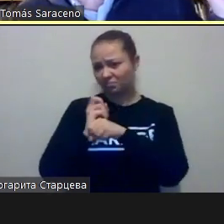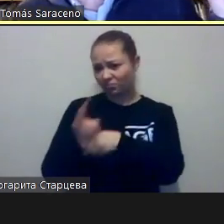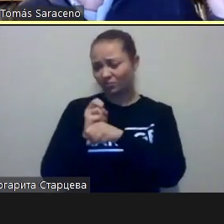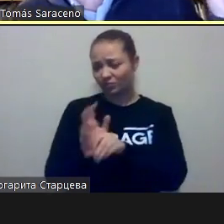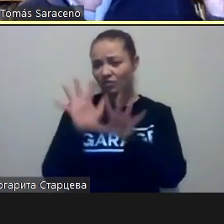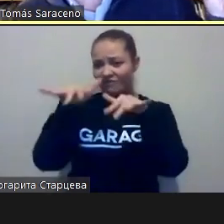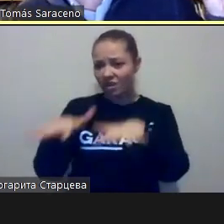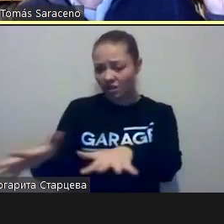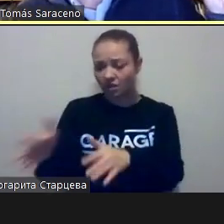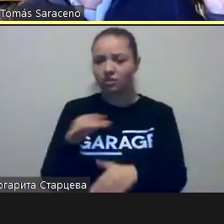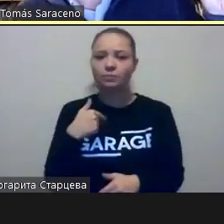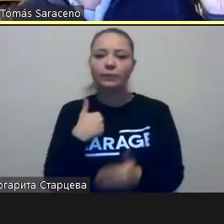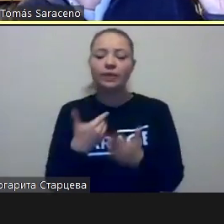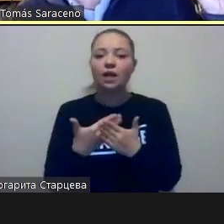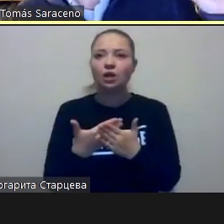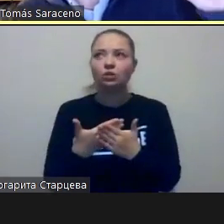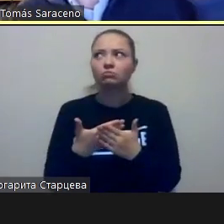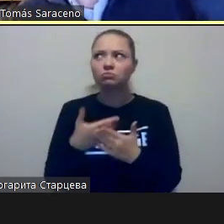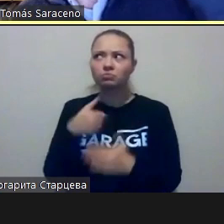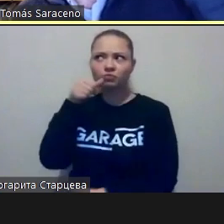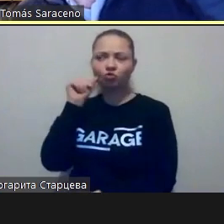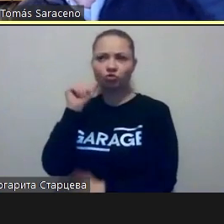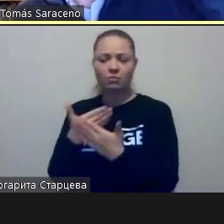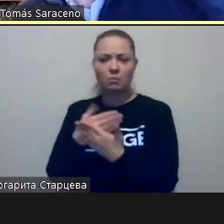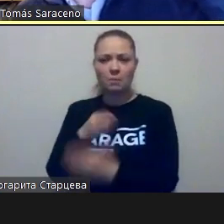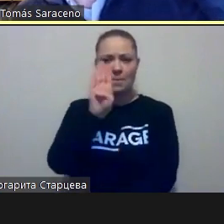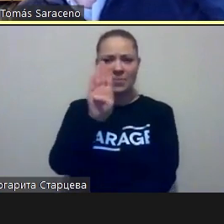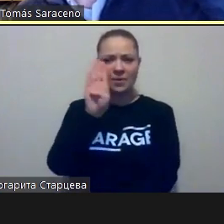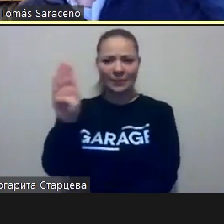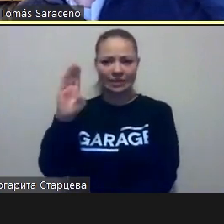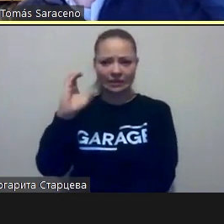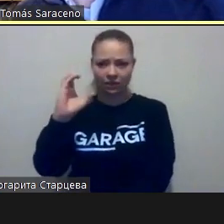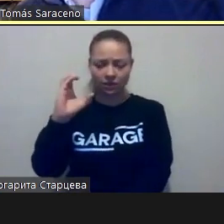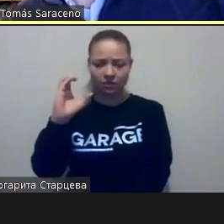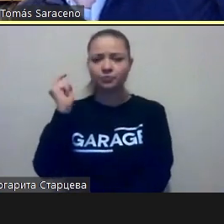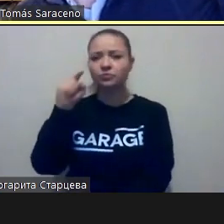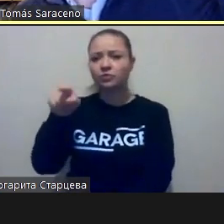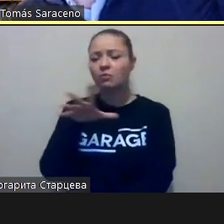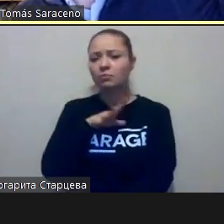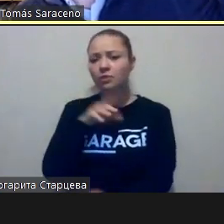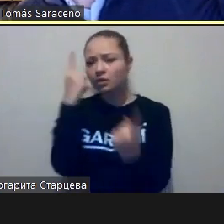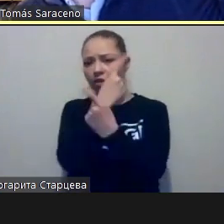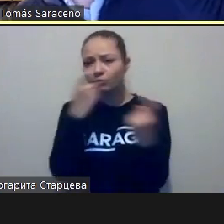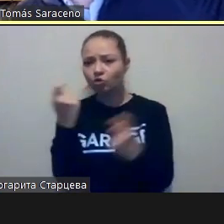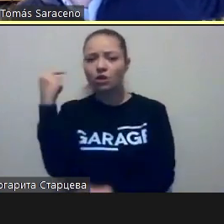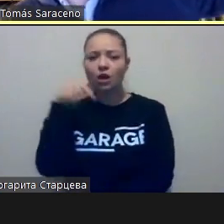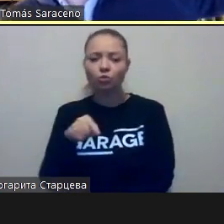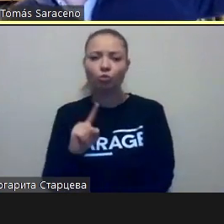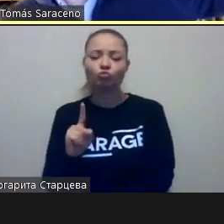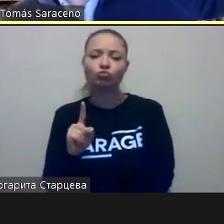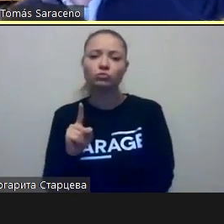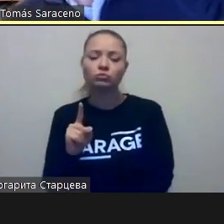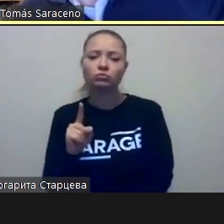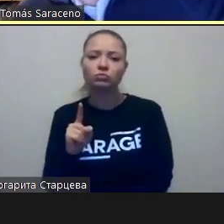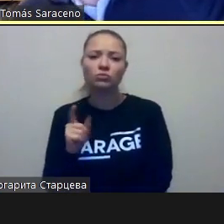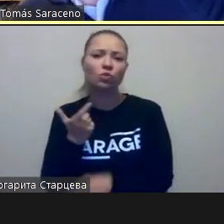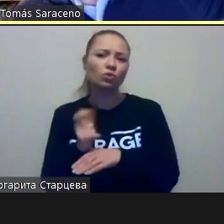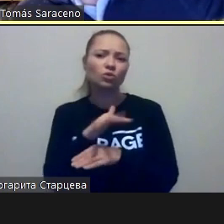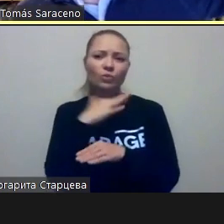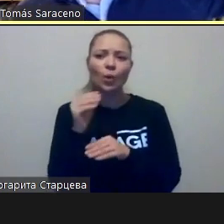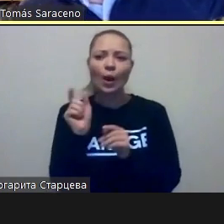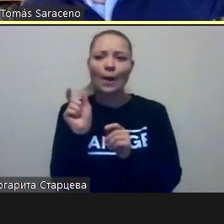in BBC, some alpinists start to report that there is a lot of microplastic also in the Mount Everest,